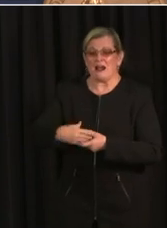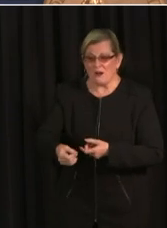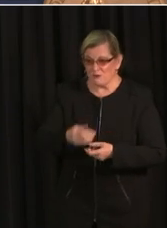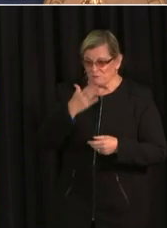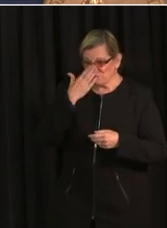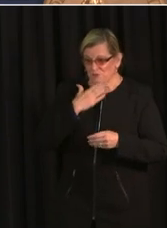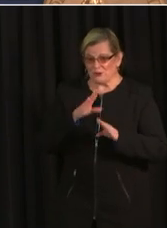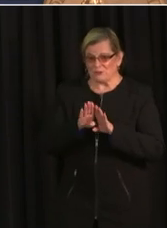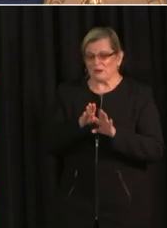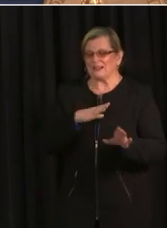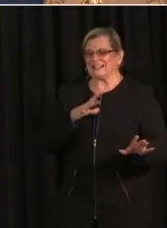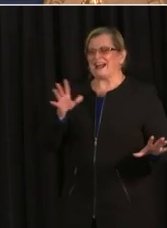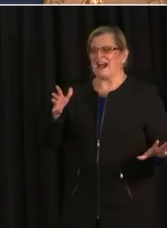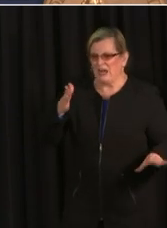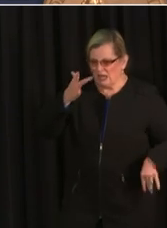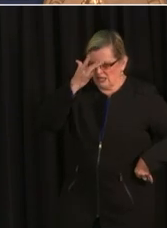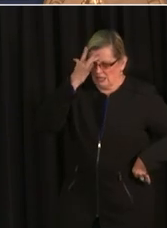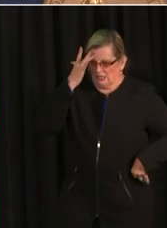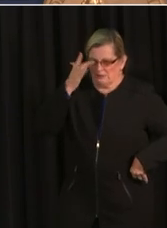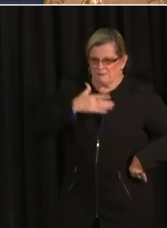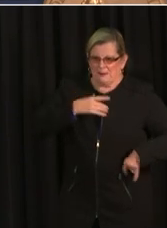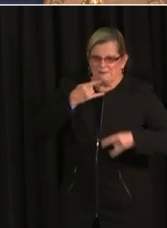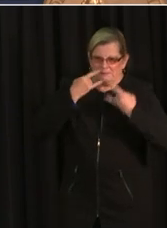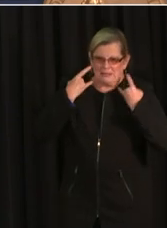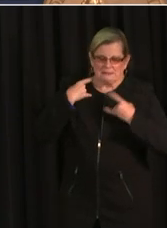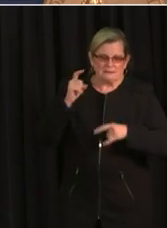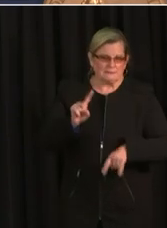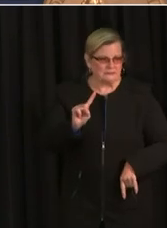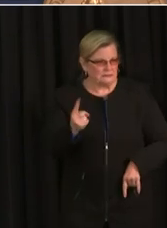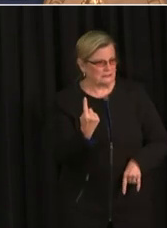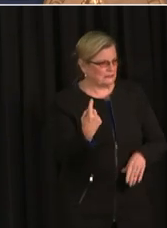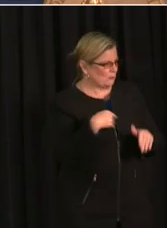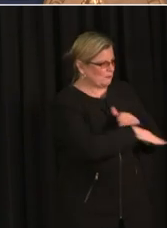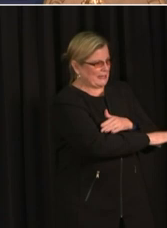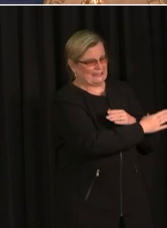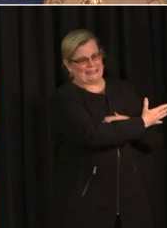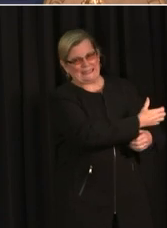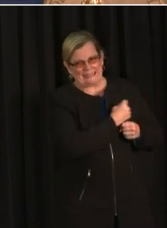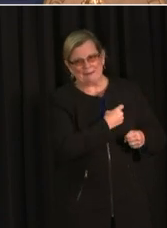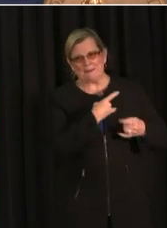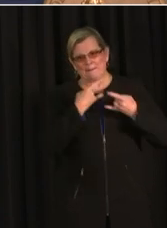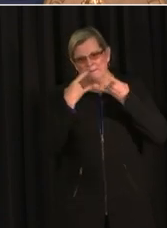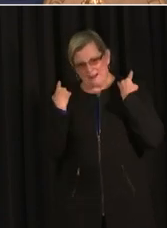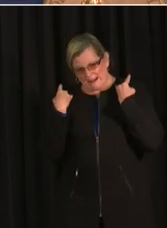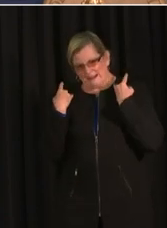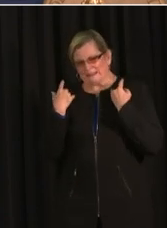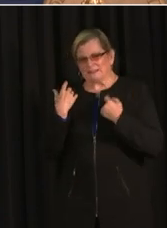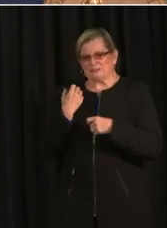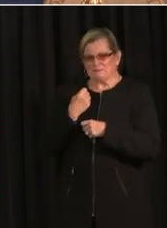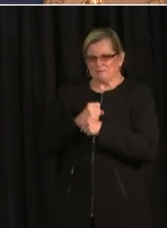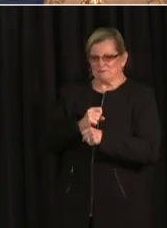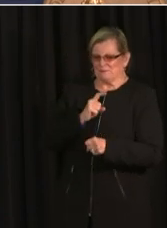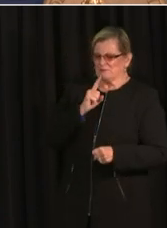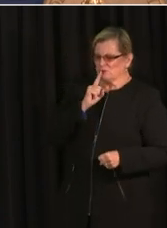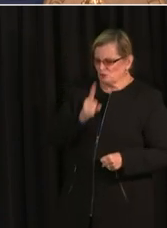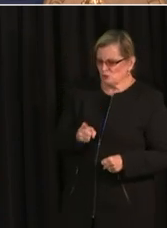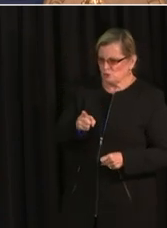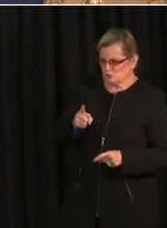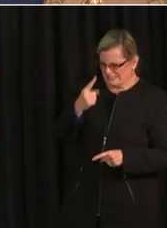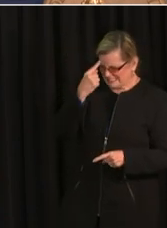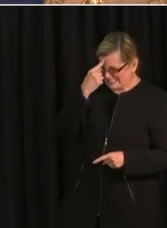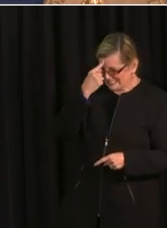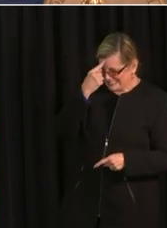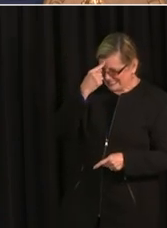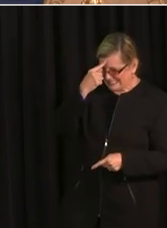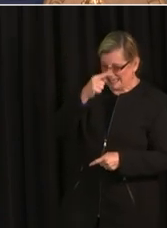mask with my keys in my purse and had to turn around and go back. So we just have to recommit to doing all of these things that